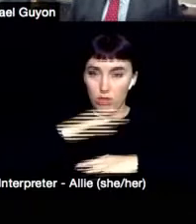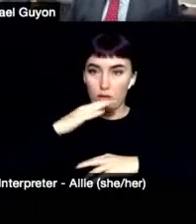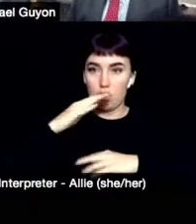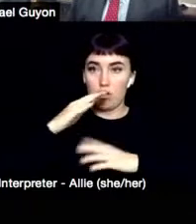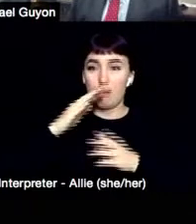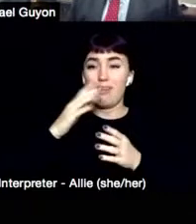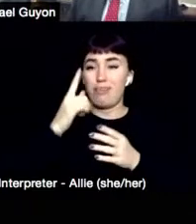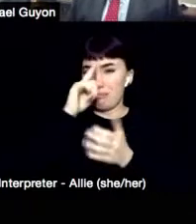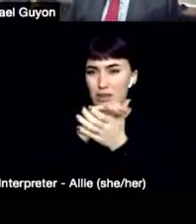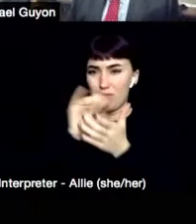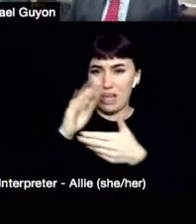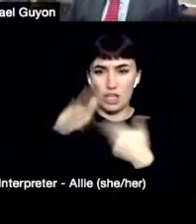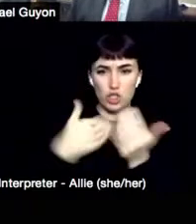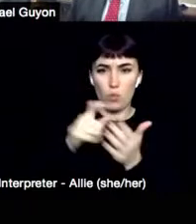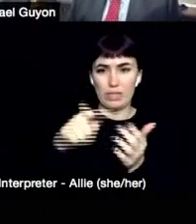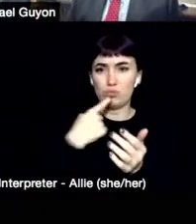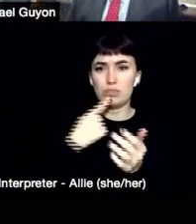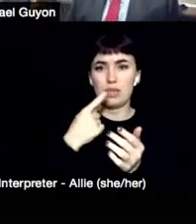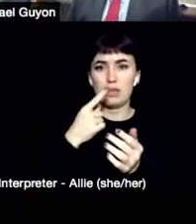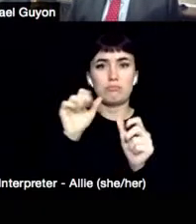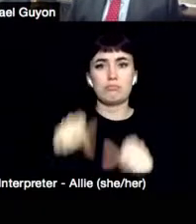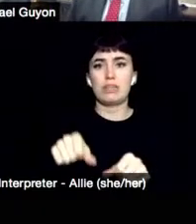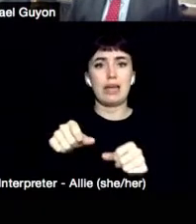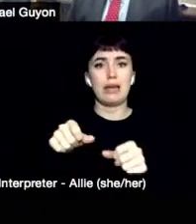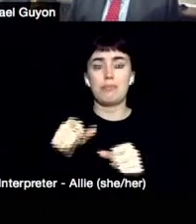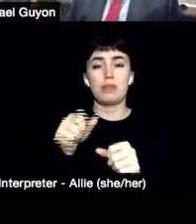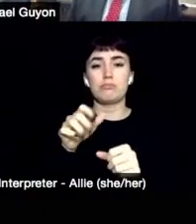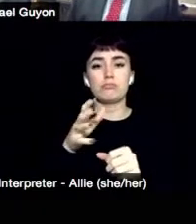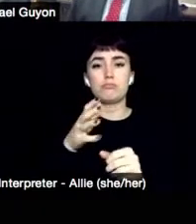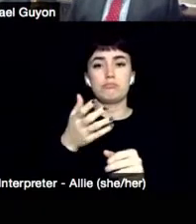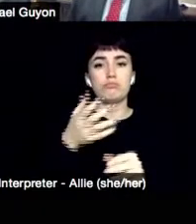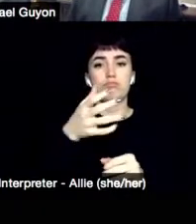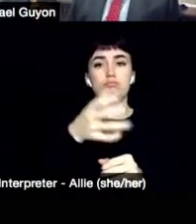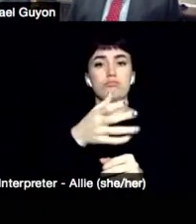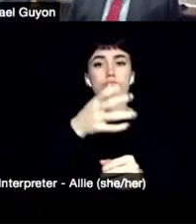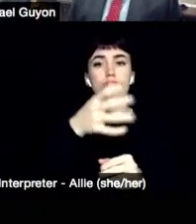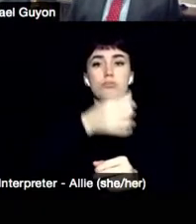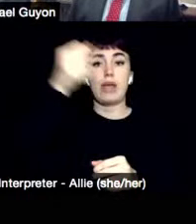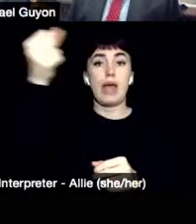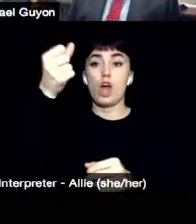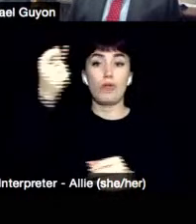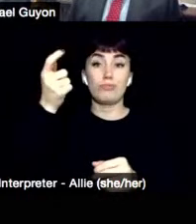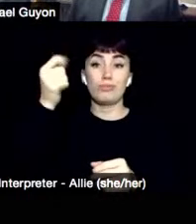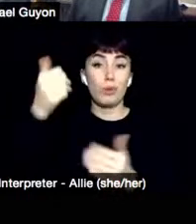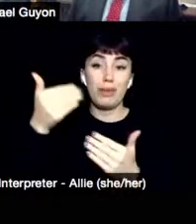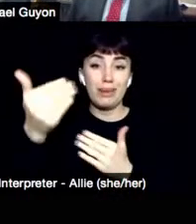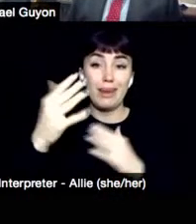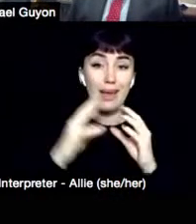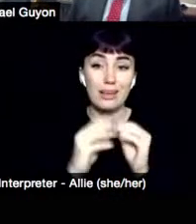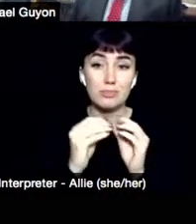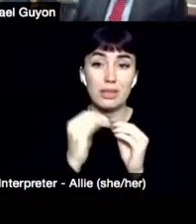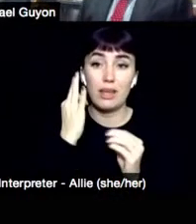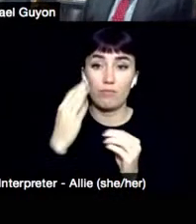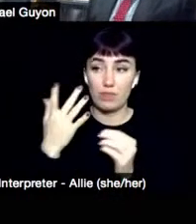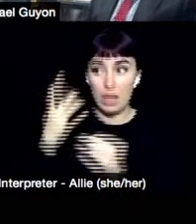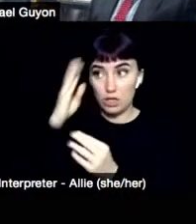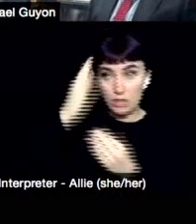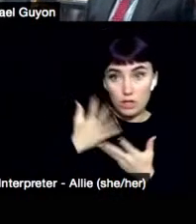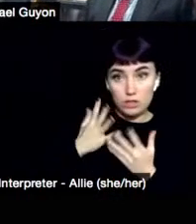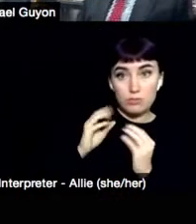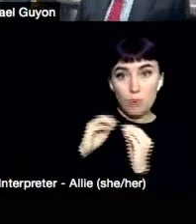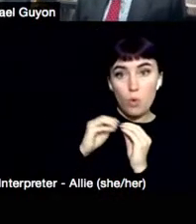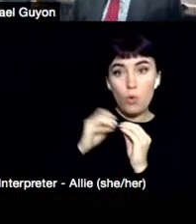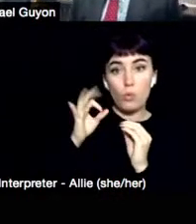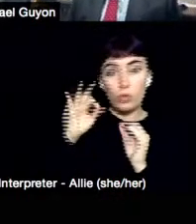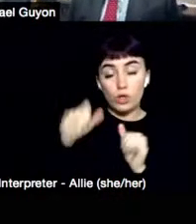and I believe that's all we need to say. It can be taken off the table at the next meeting if we've got the information, or in 2 meetings. So